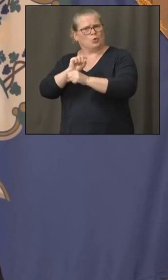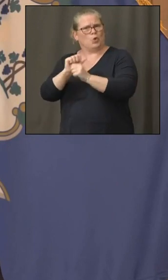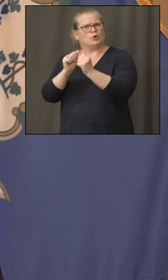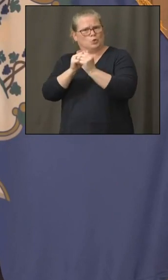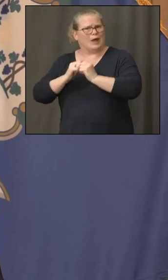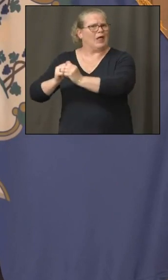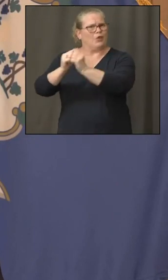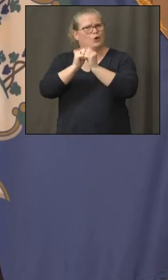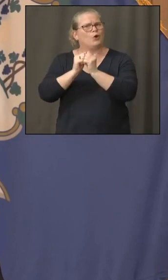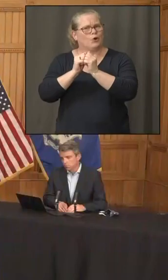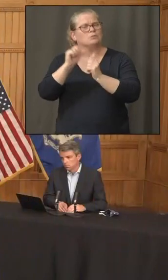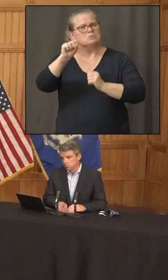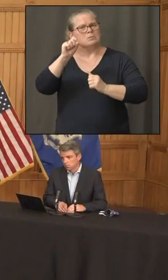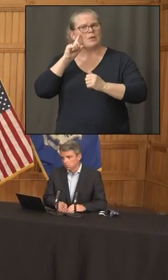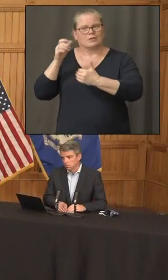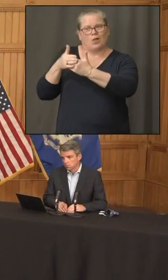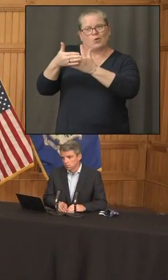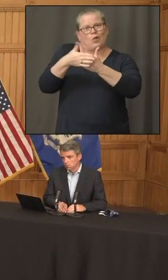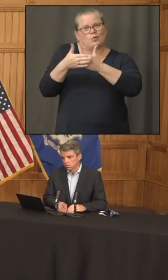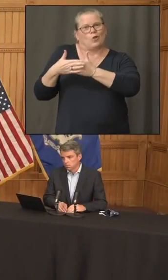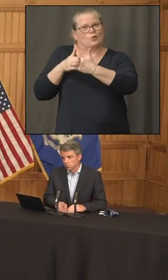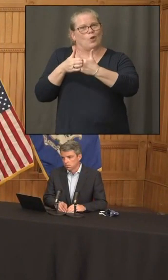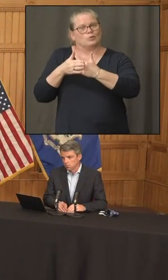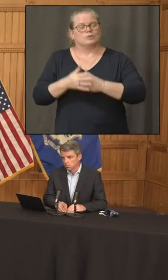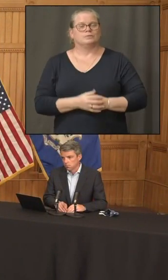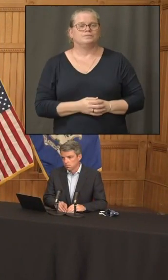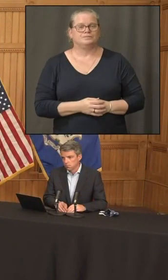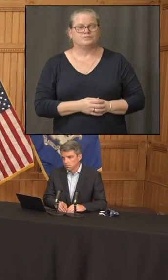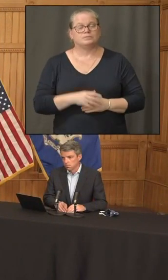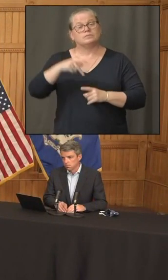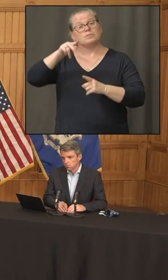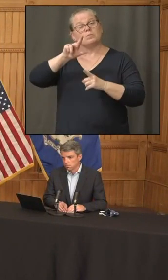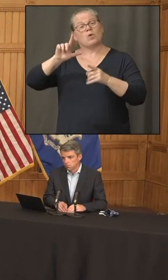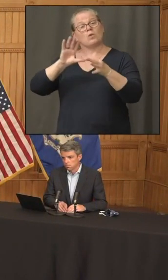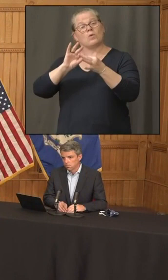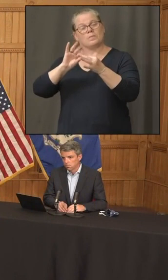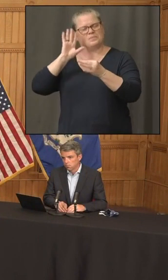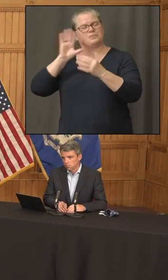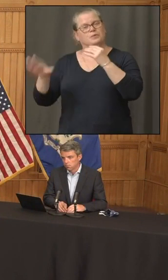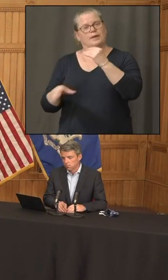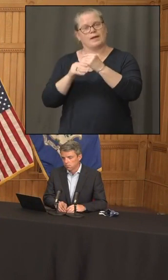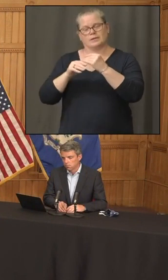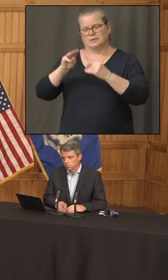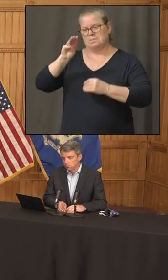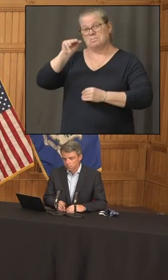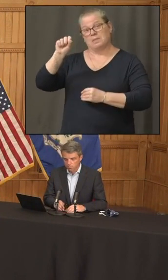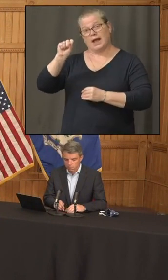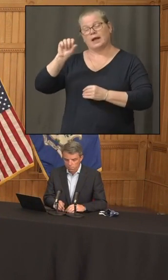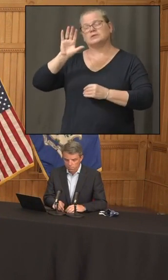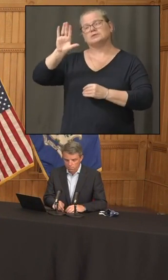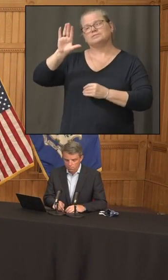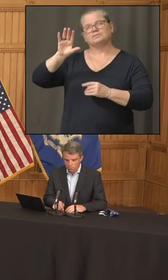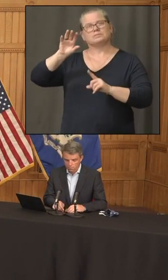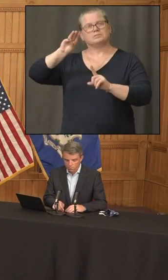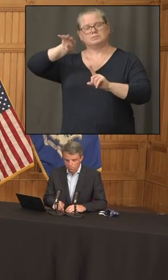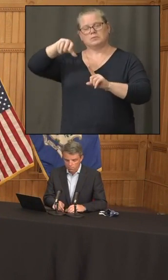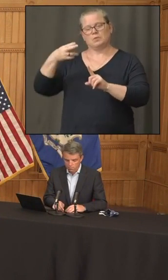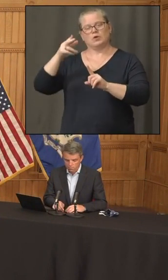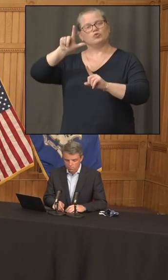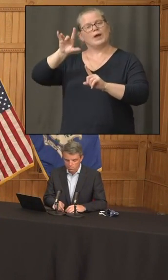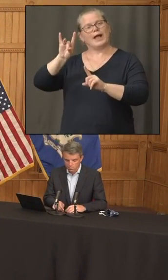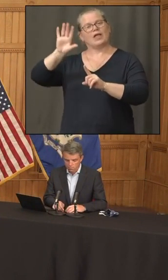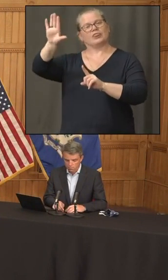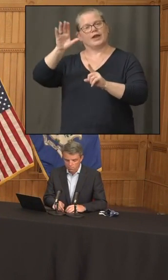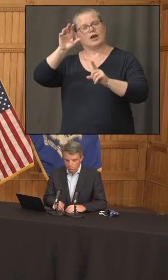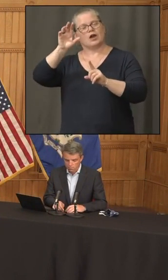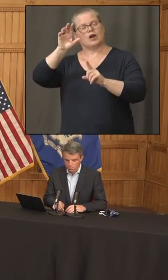that Massachusetts, since about March 28th, has had a traveler's notice. So for all travelers arriving